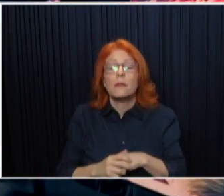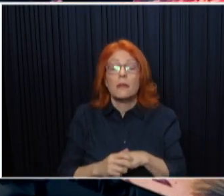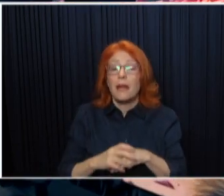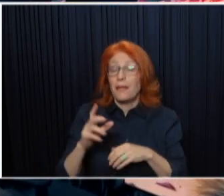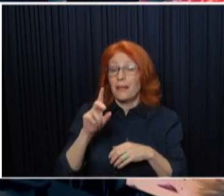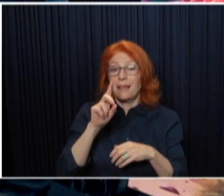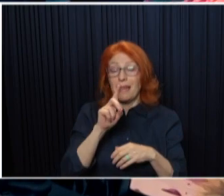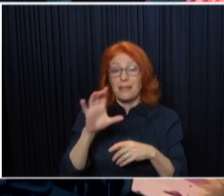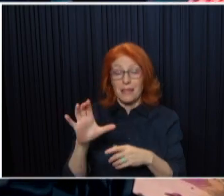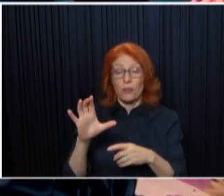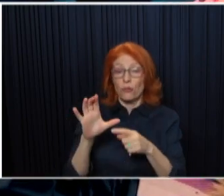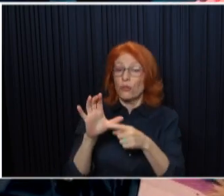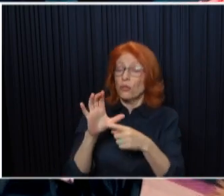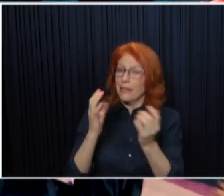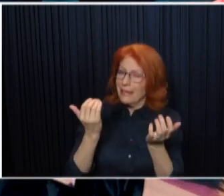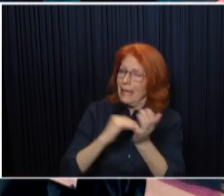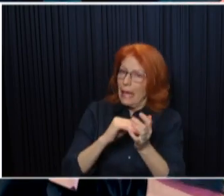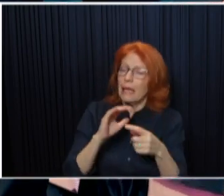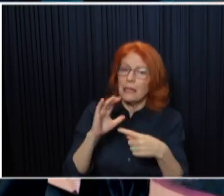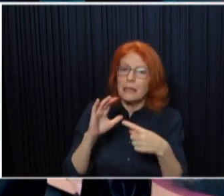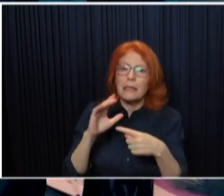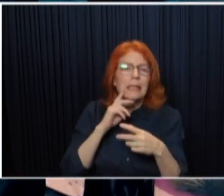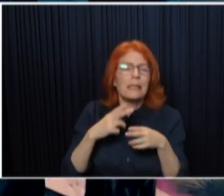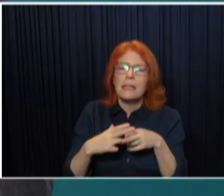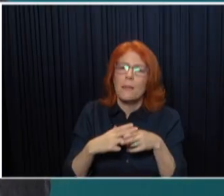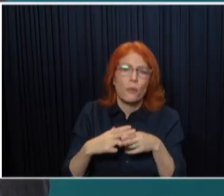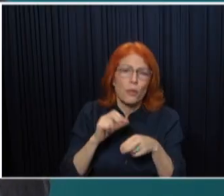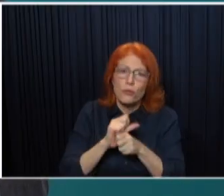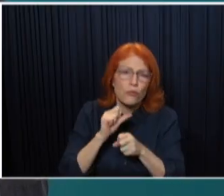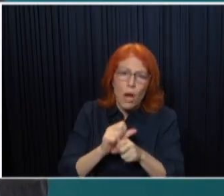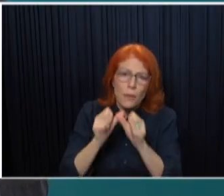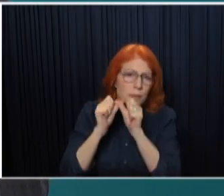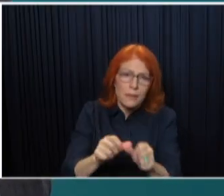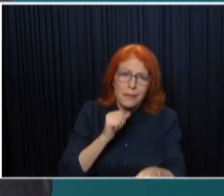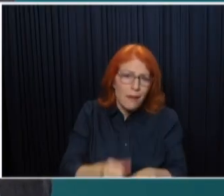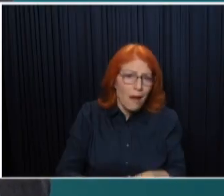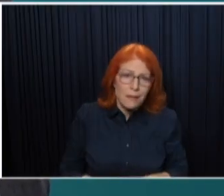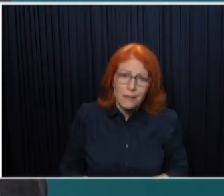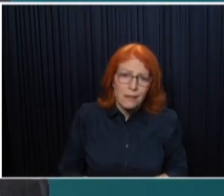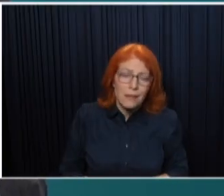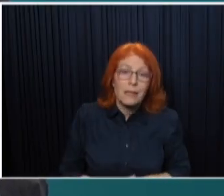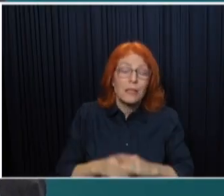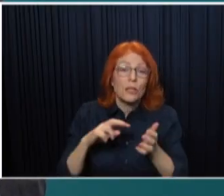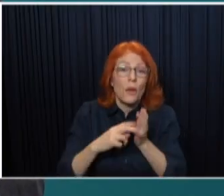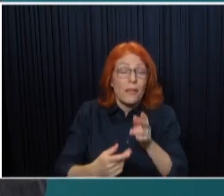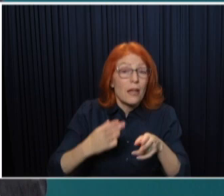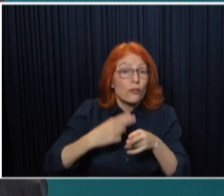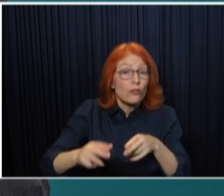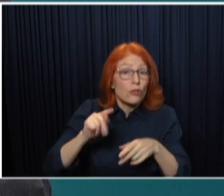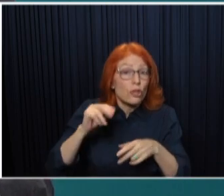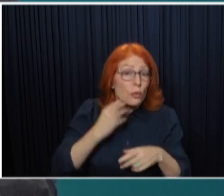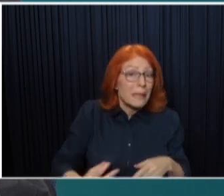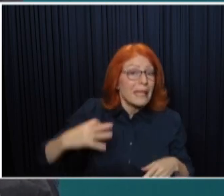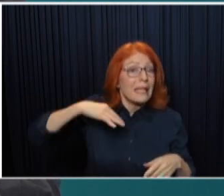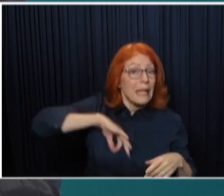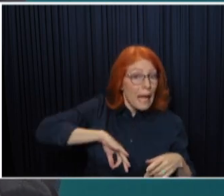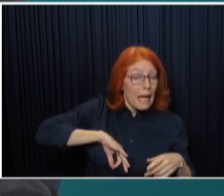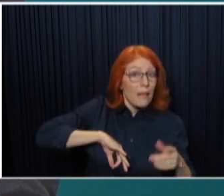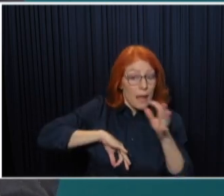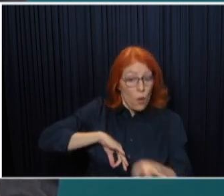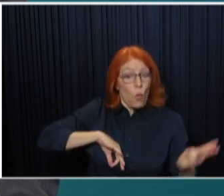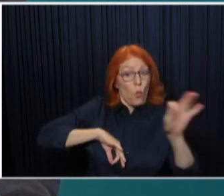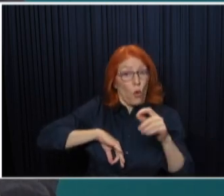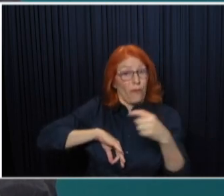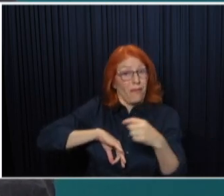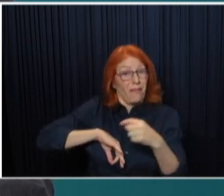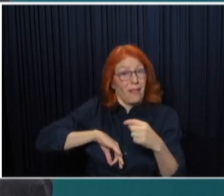data centers, again, those are temporary jobs. So is that short-term gain worth it